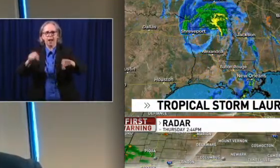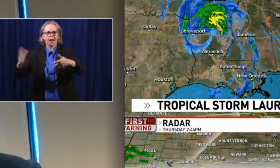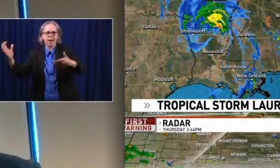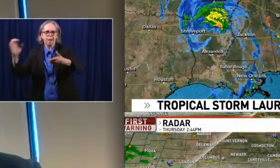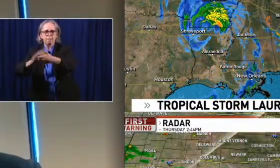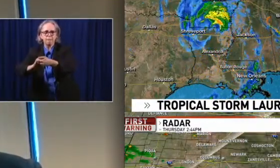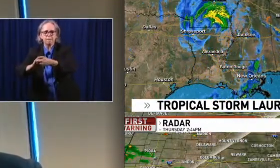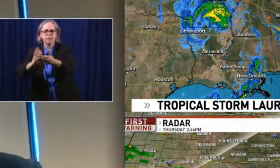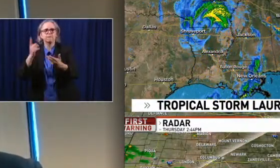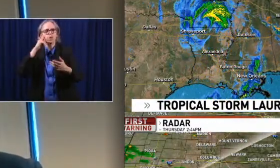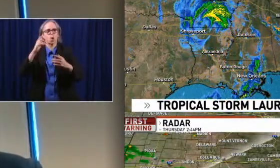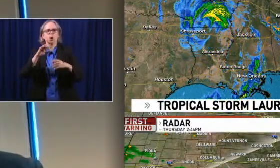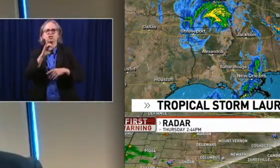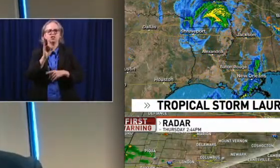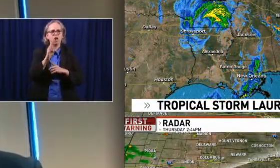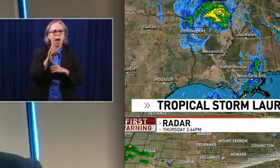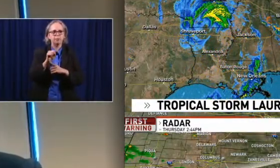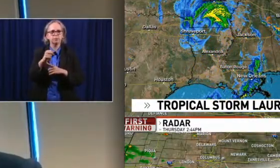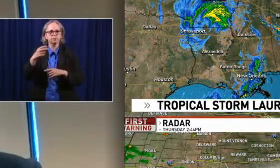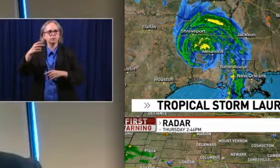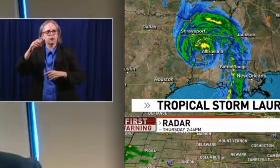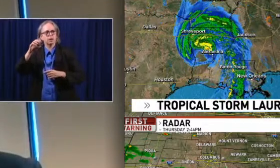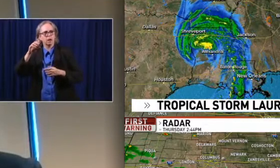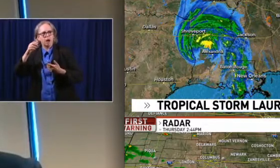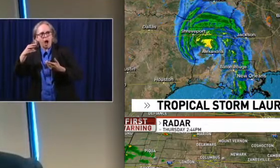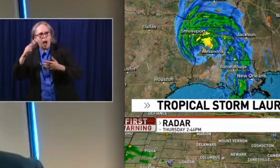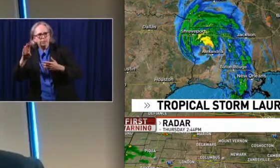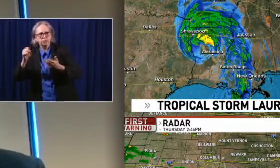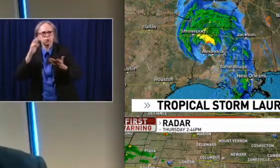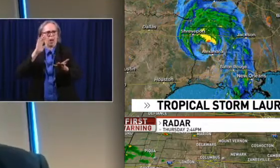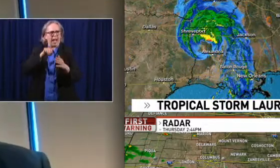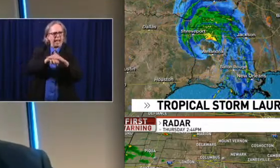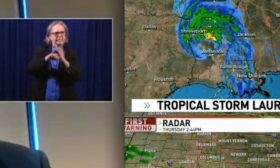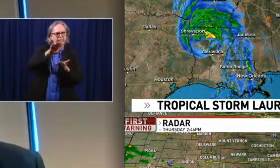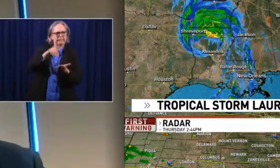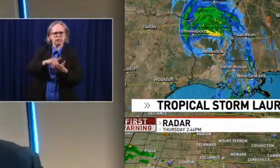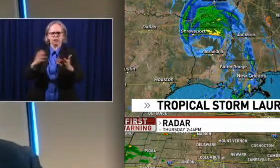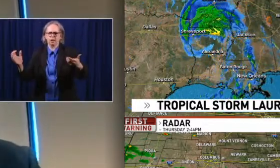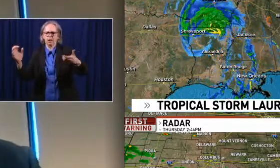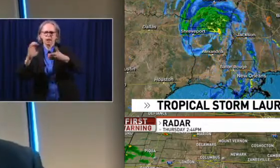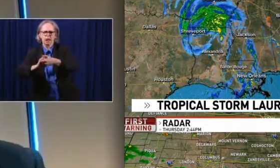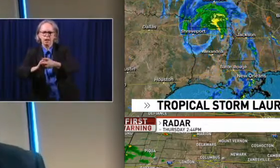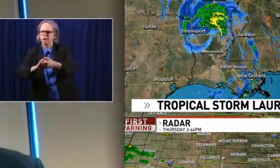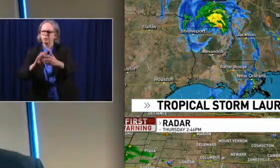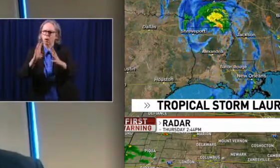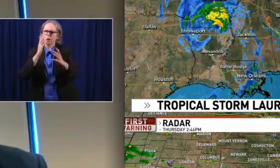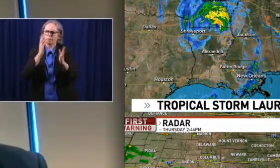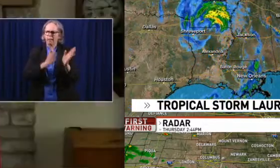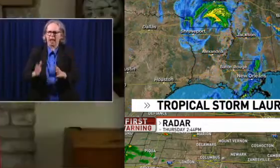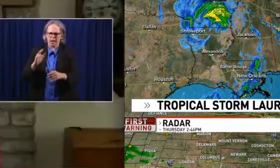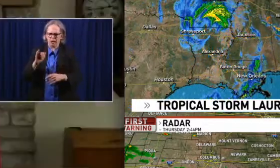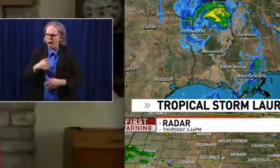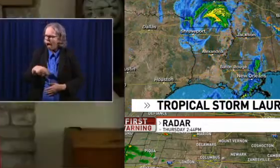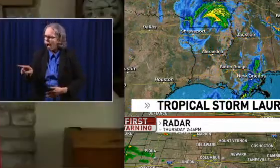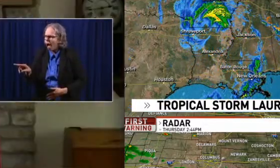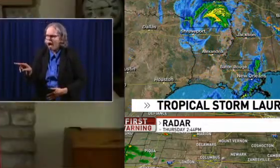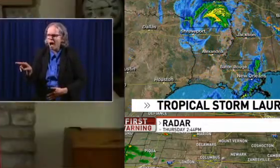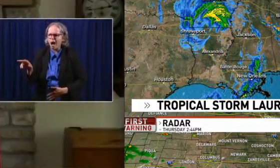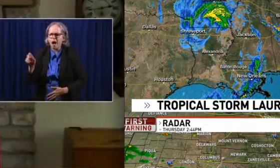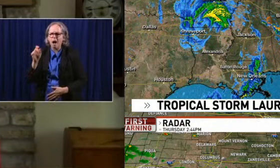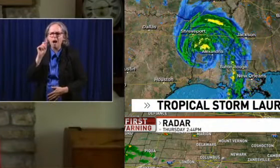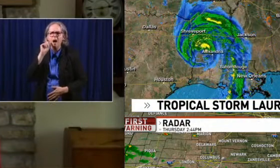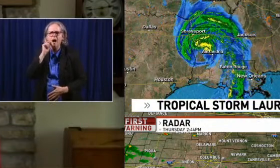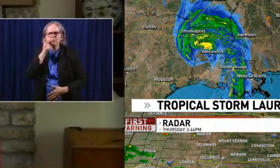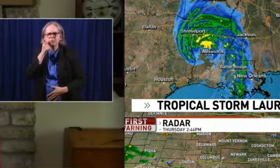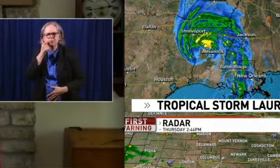and access centers would be, I think, a great answer. Well, that's great. Doctor, thank you very, very much. Thank you, sir. Good